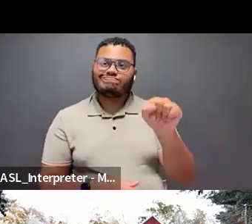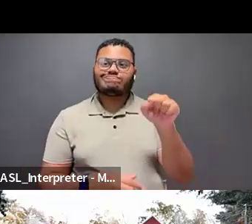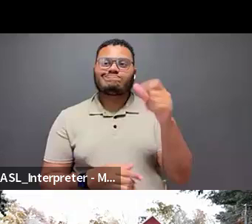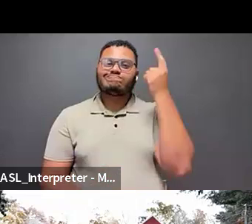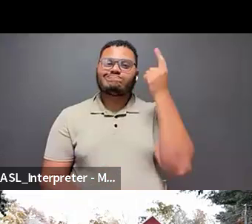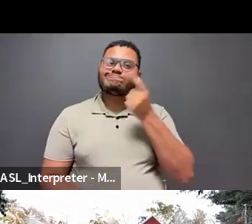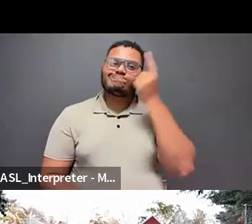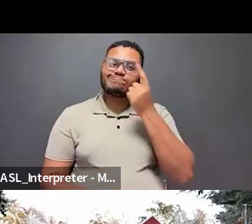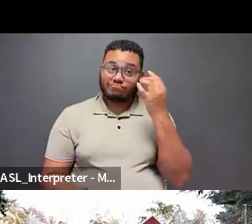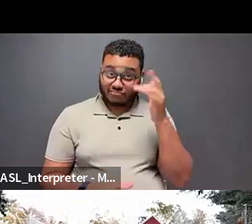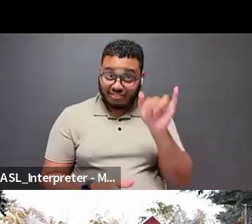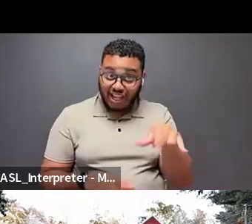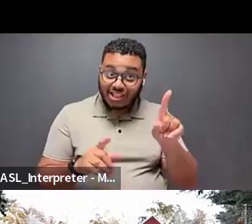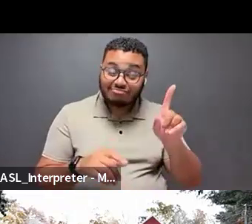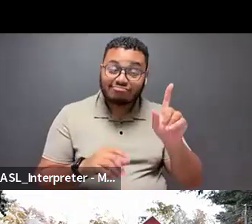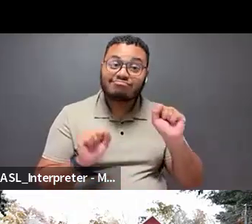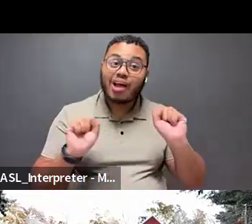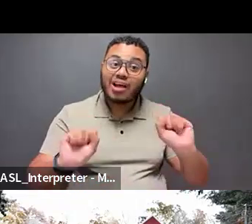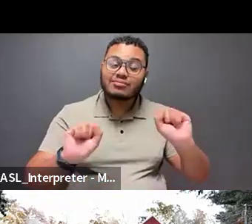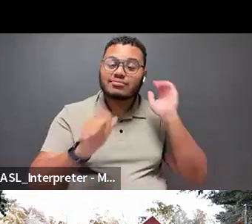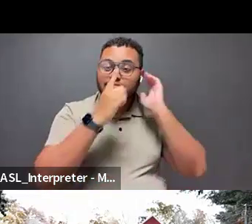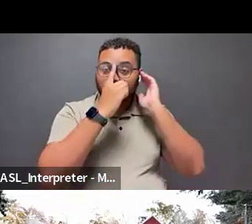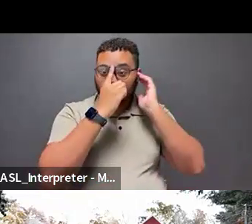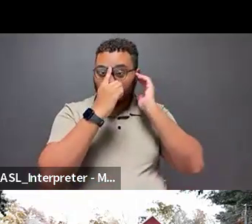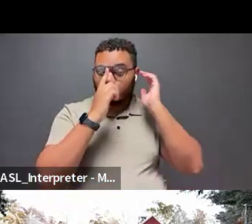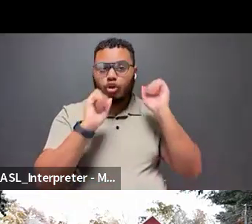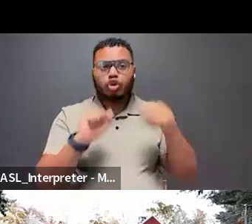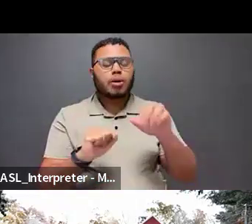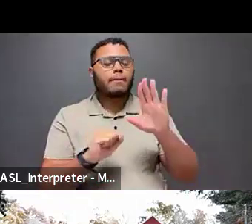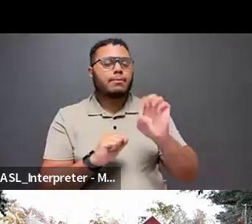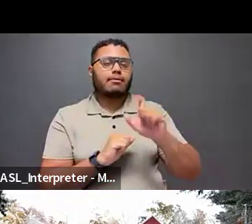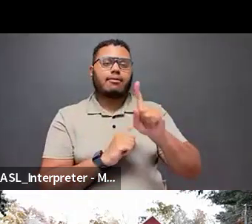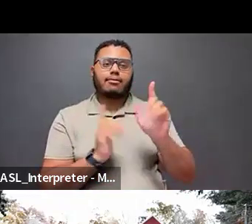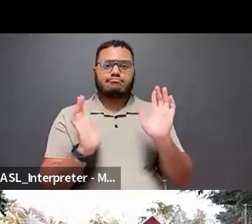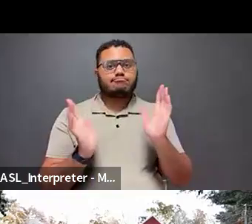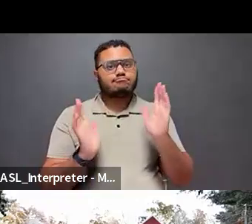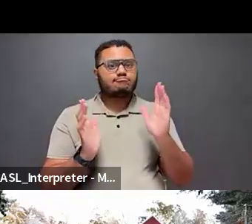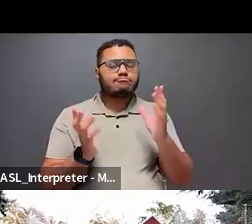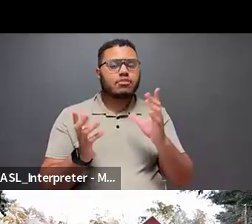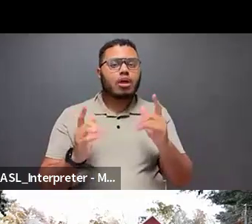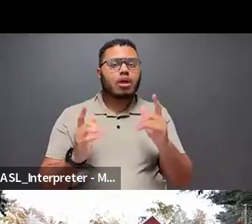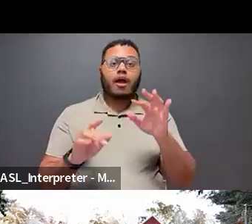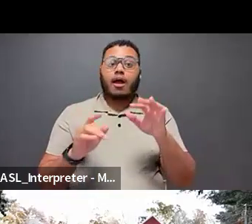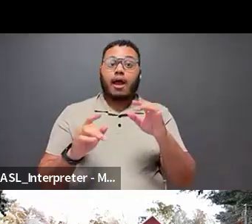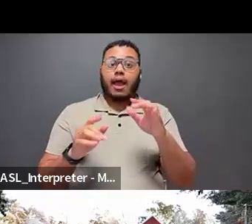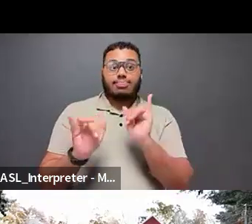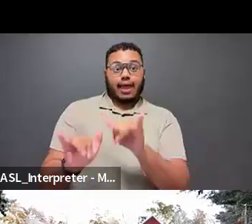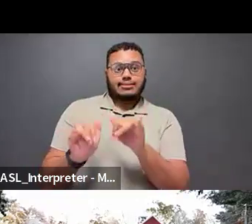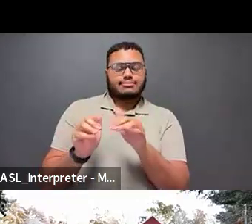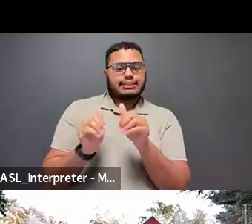wondering if that's a possibility, that that this could be a forum for volunteers to connect